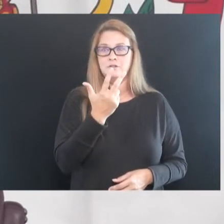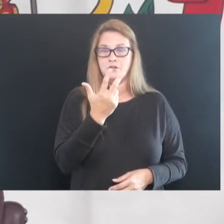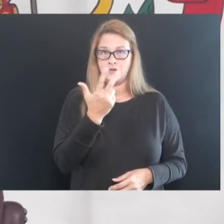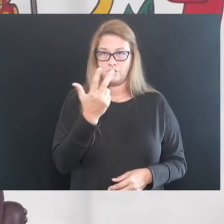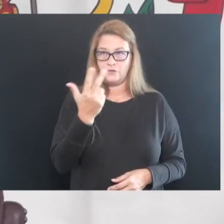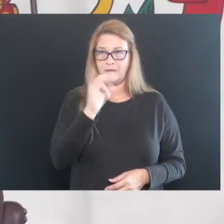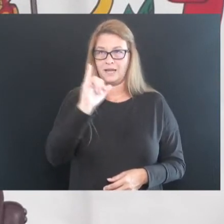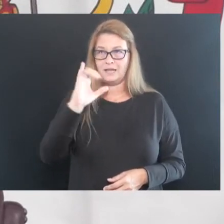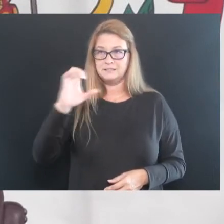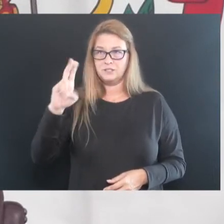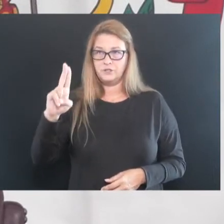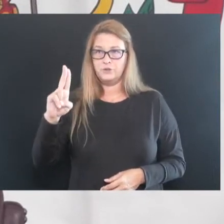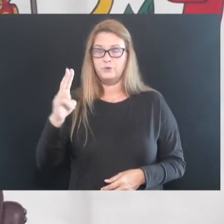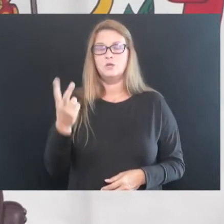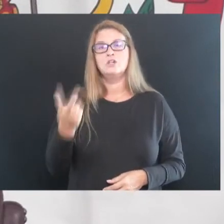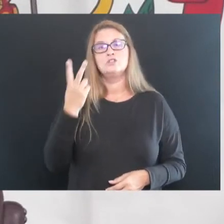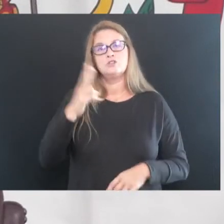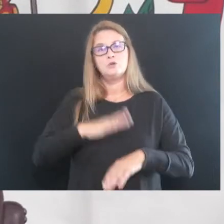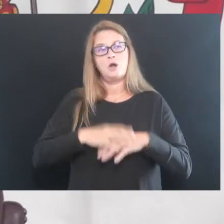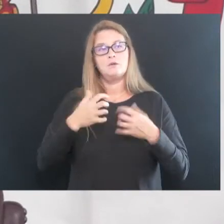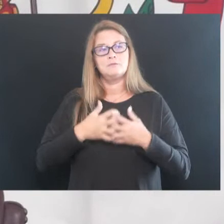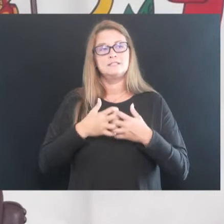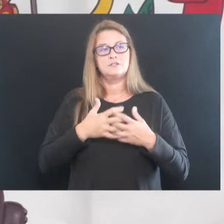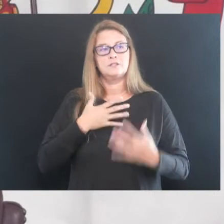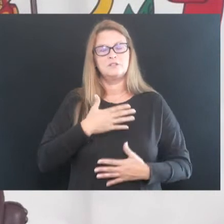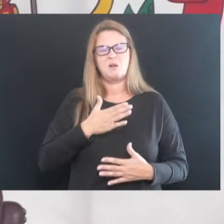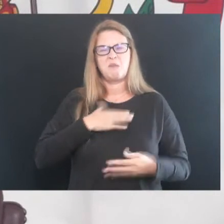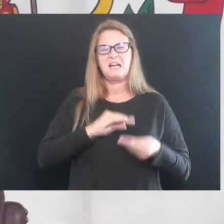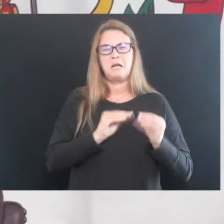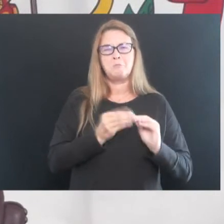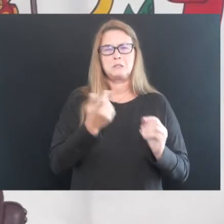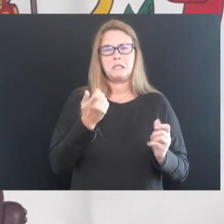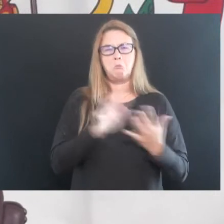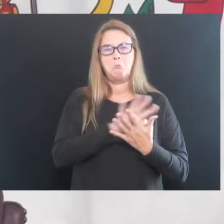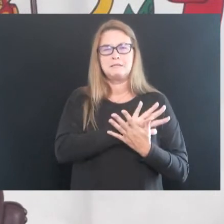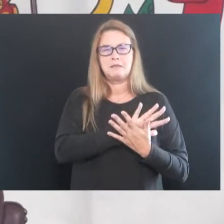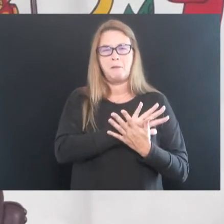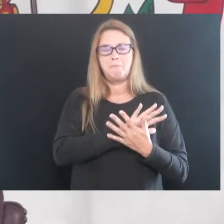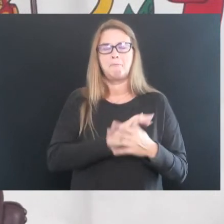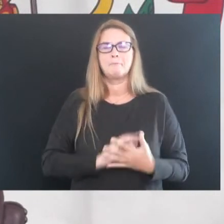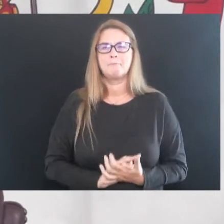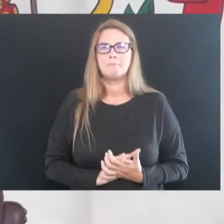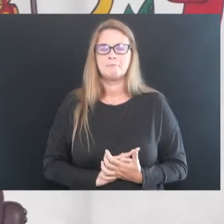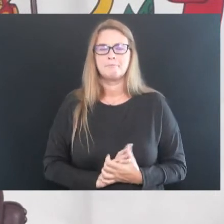ICU units, and 2 that are on ventilators. So I may have gotten it a little bit wrong on the numbers, but